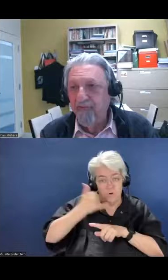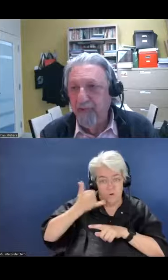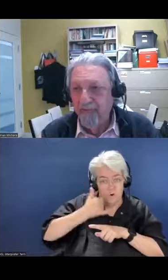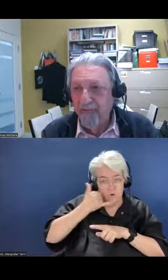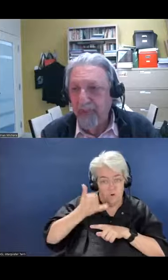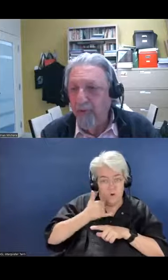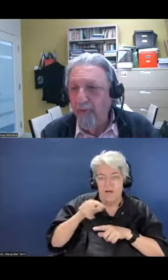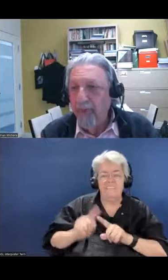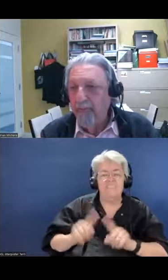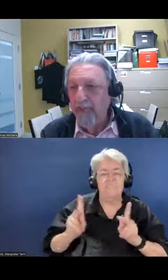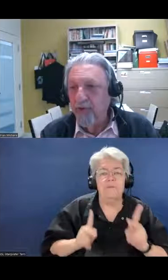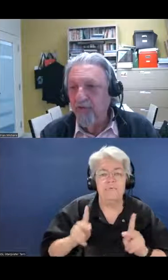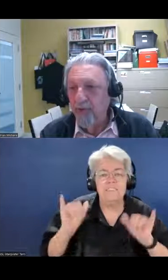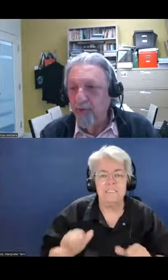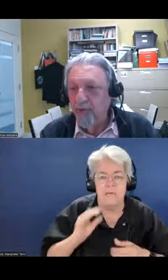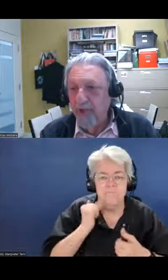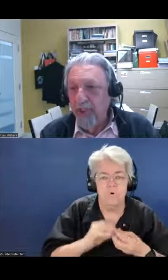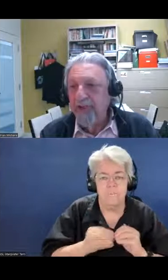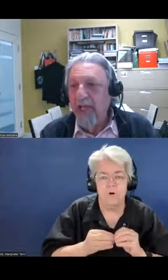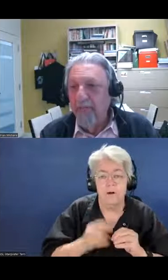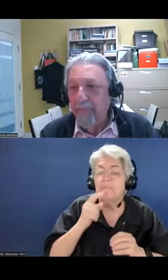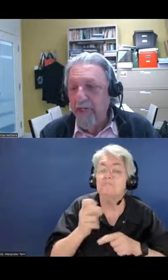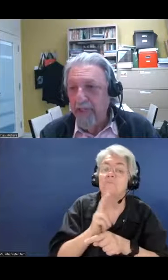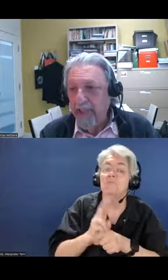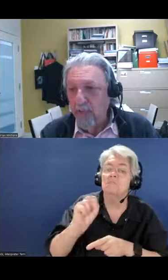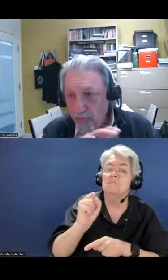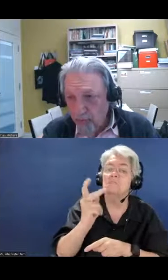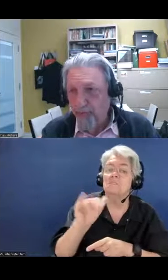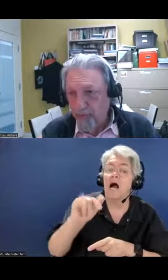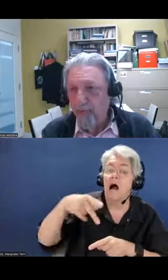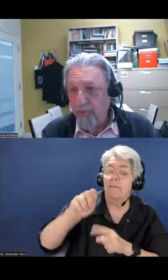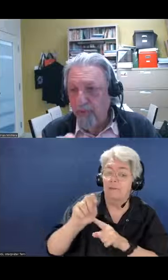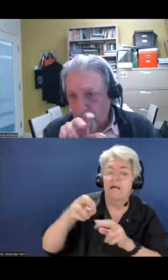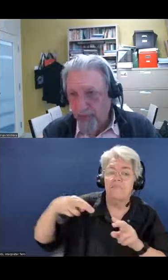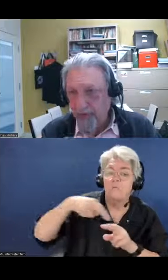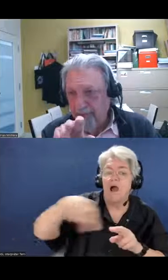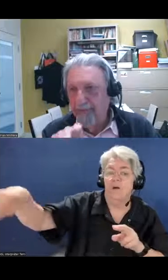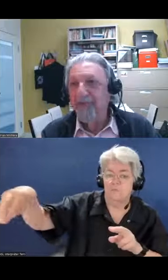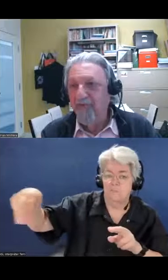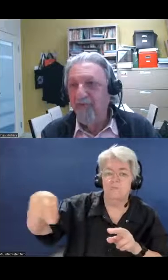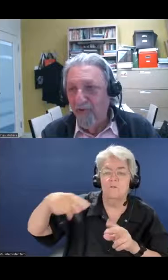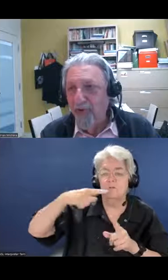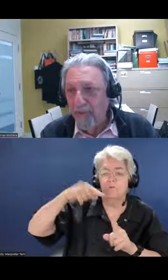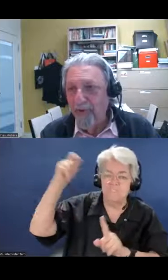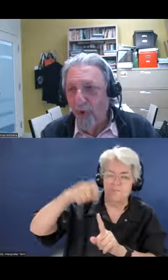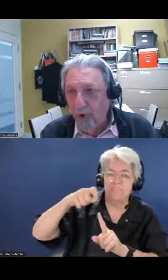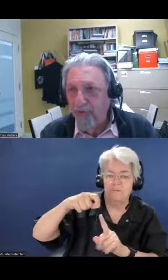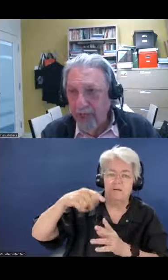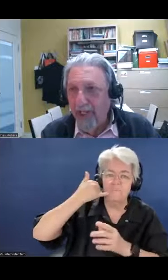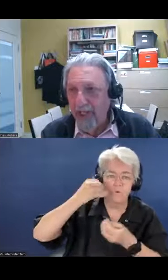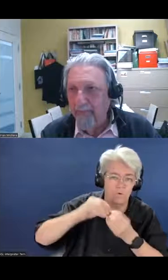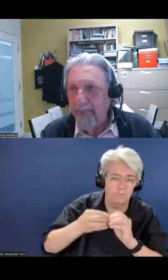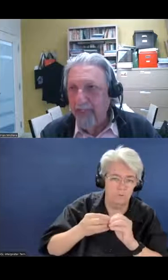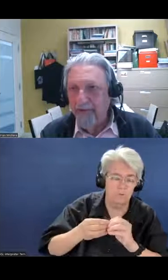were all from different people, because if you use Skype, they route it through certain specific phone numbers all